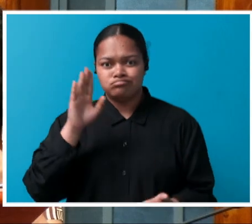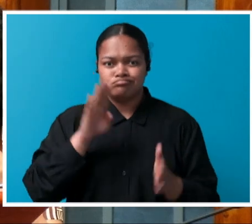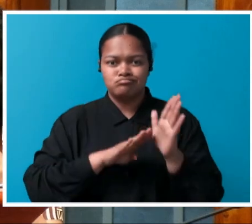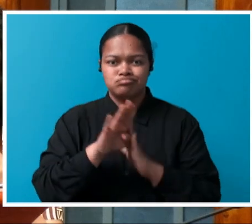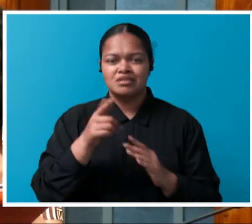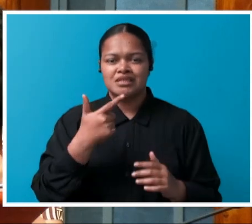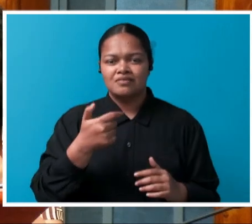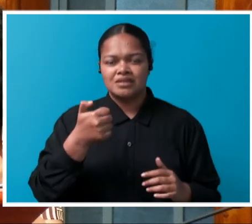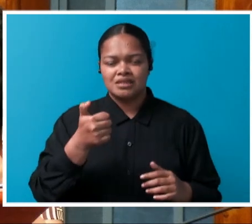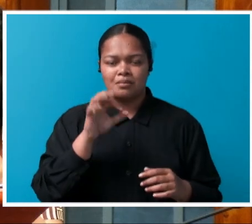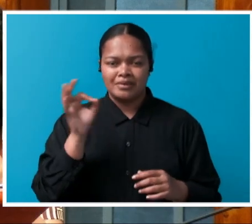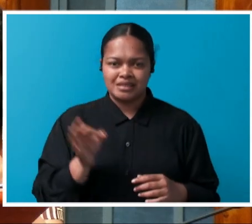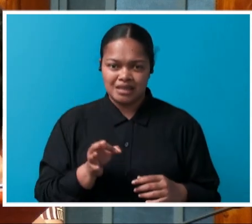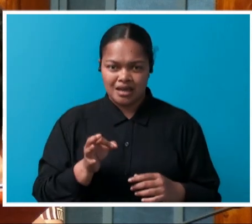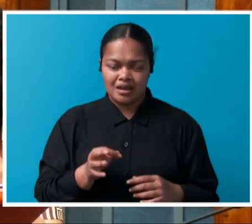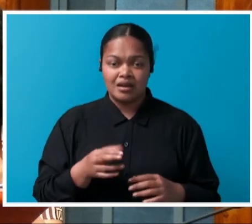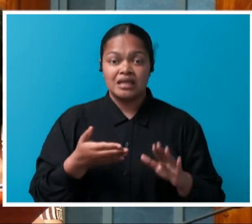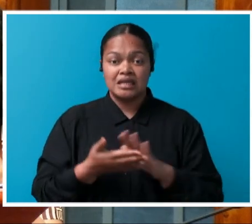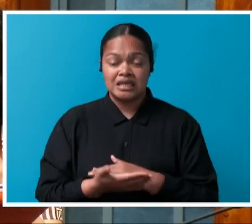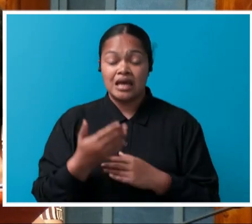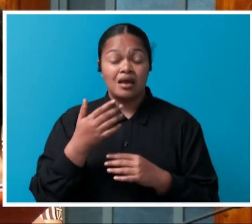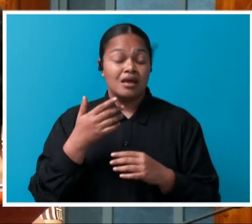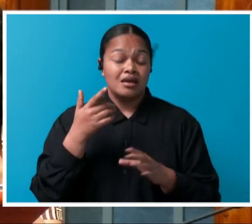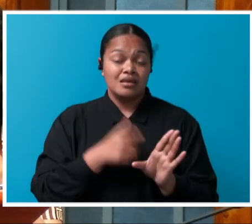76%. For year 12 examination,